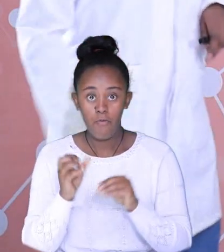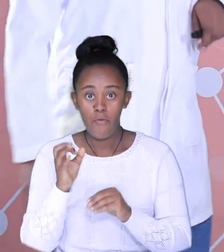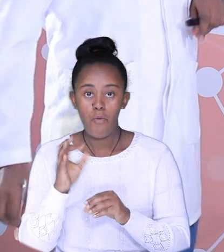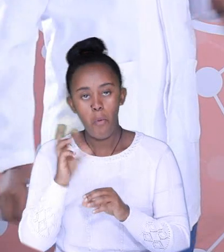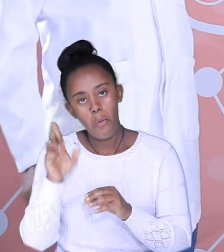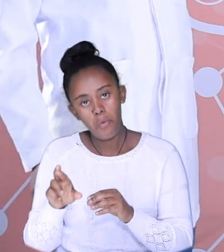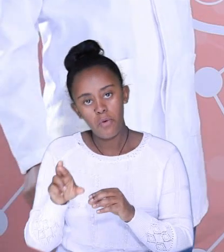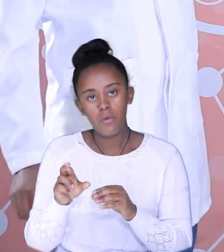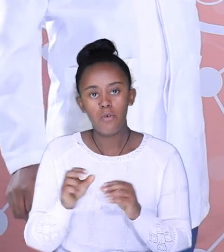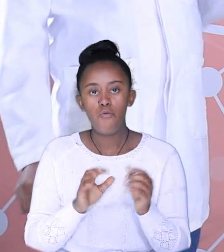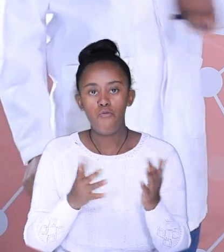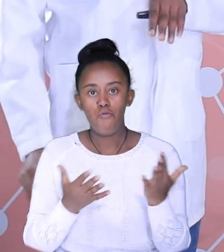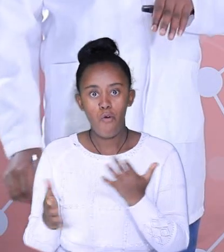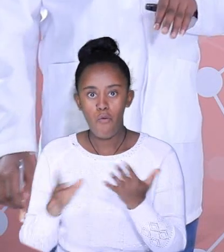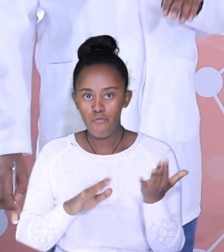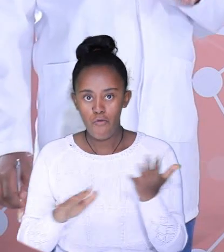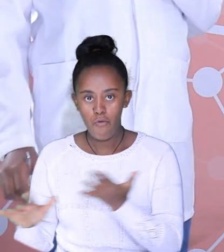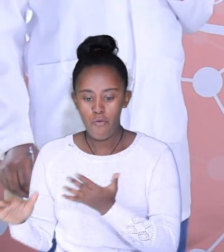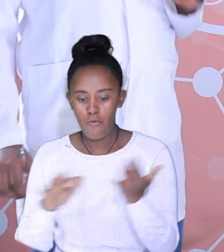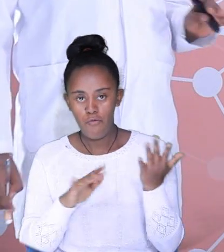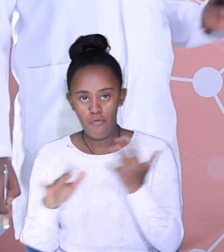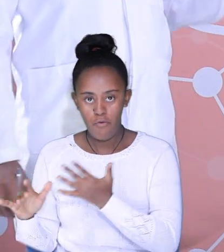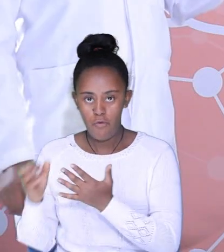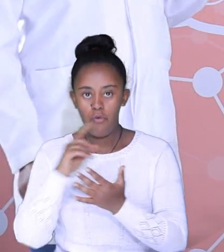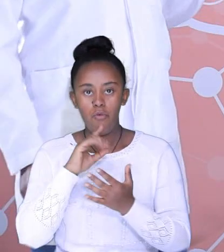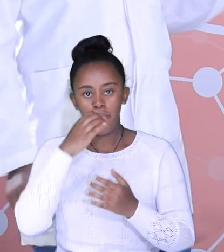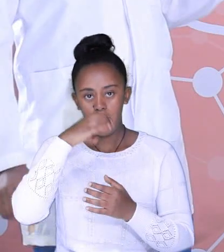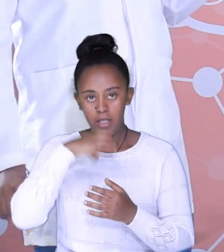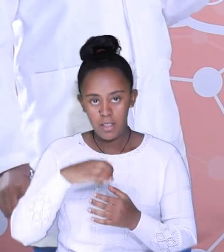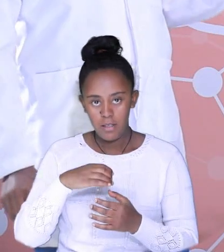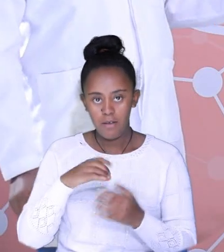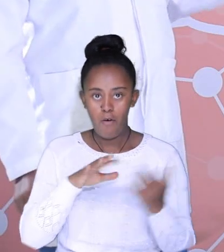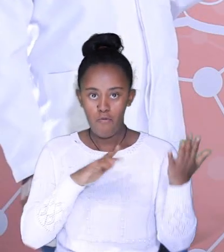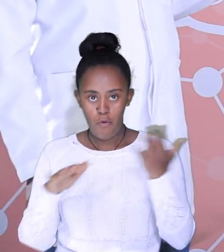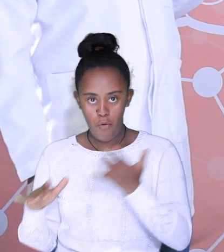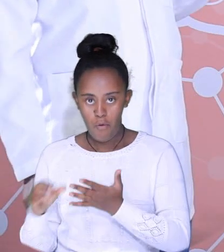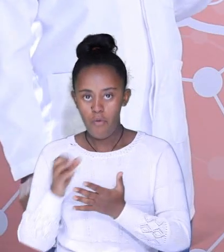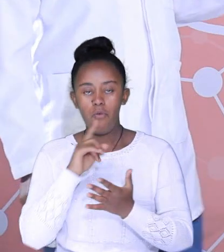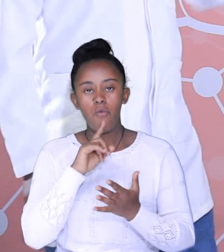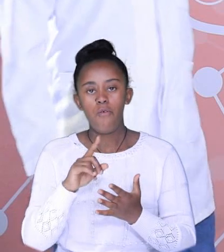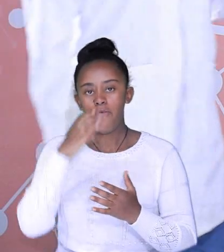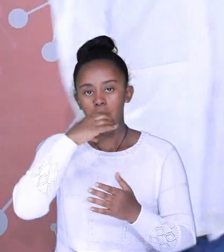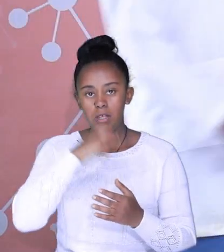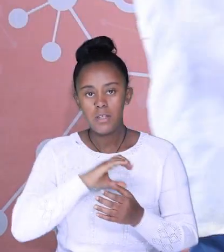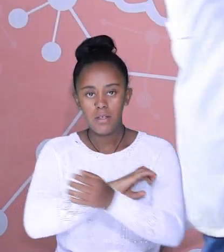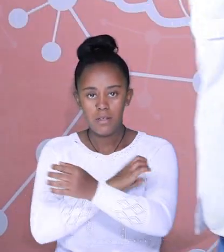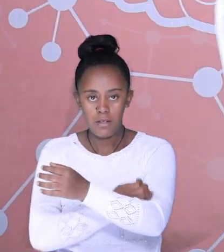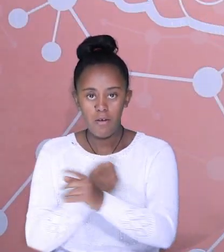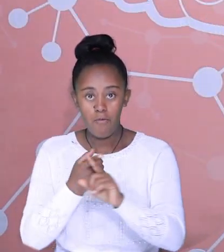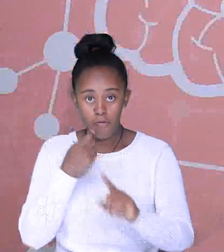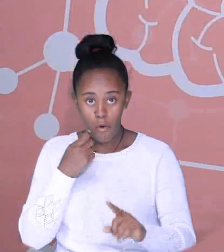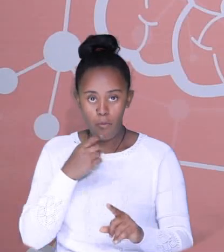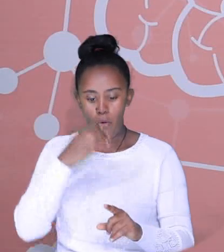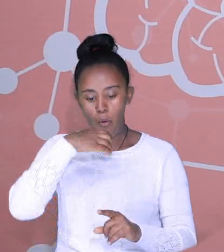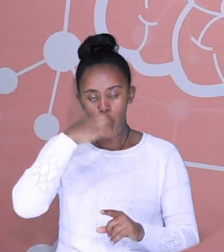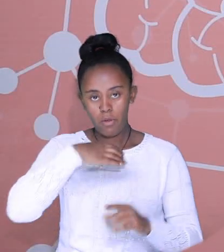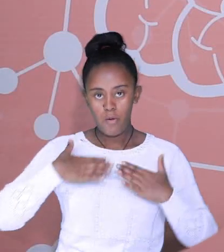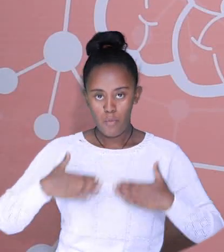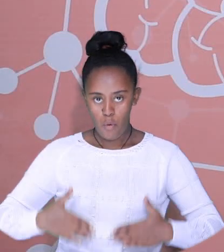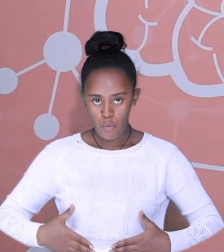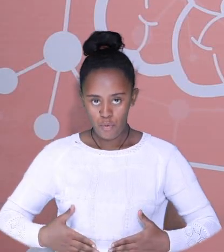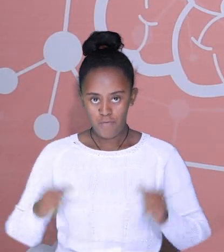or flow of heat energy. The movement flow of heat energy from hotter body to